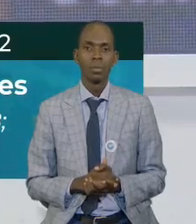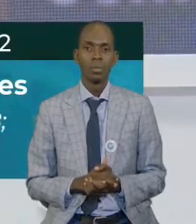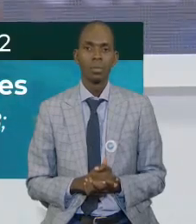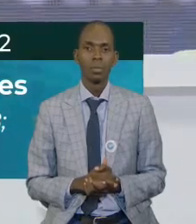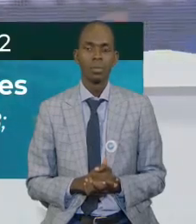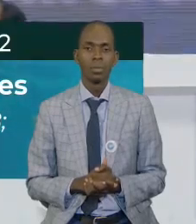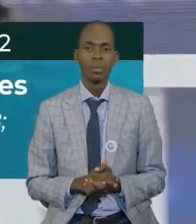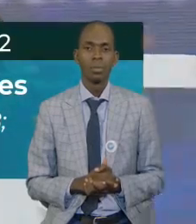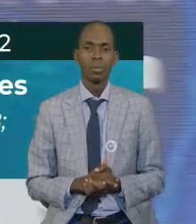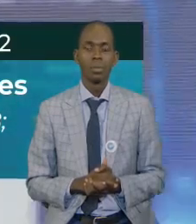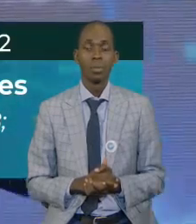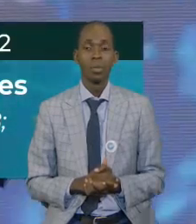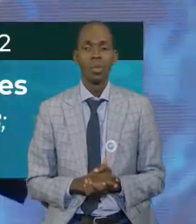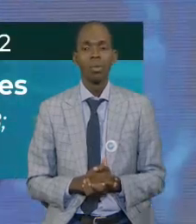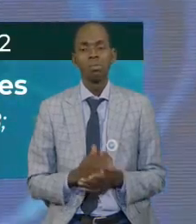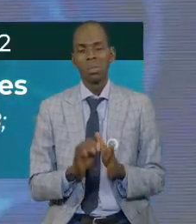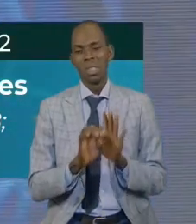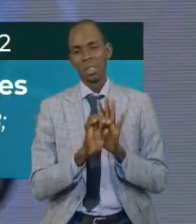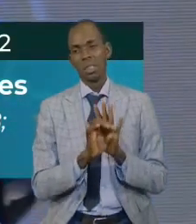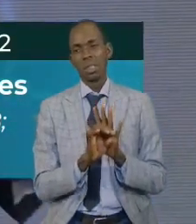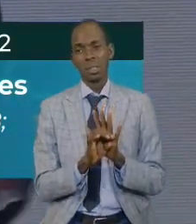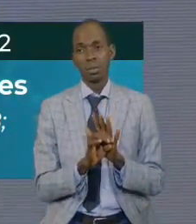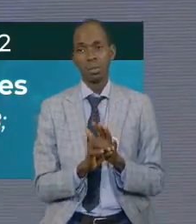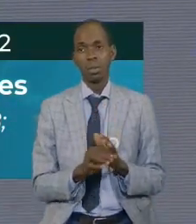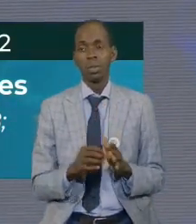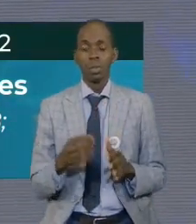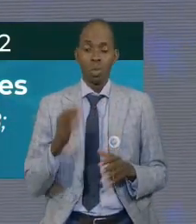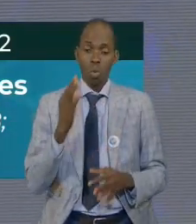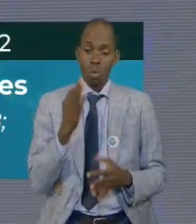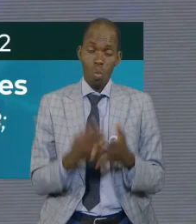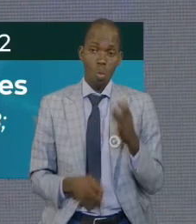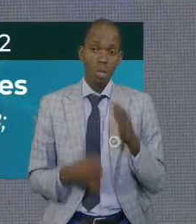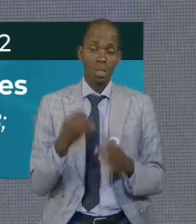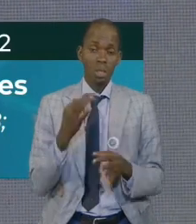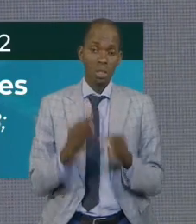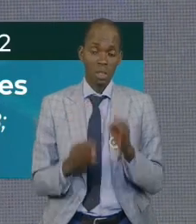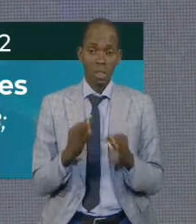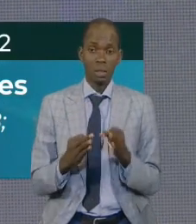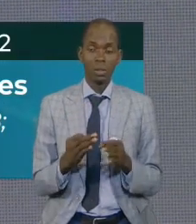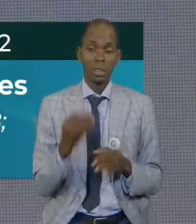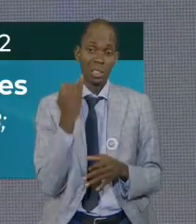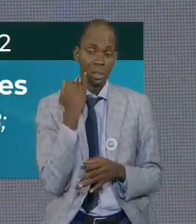what Chief will read that to ourselves every day